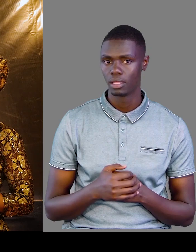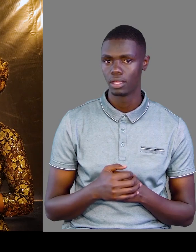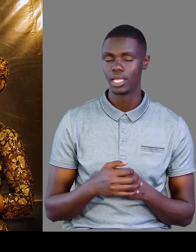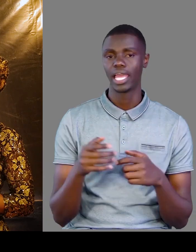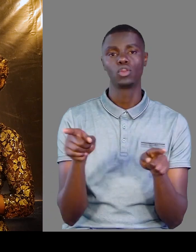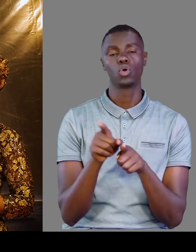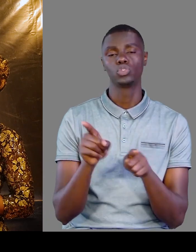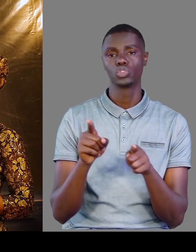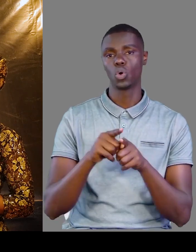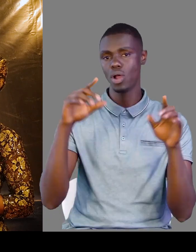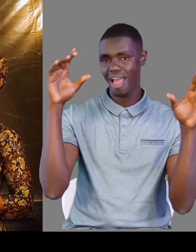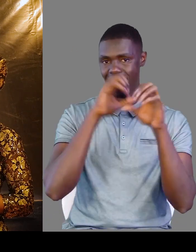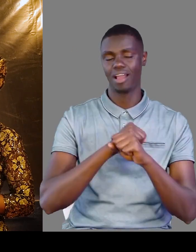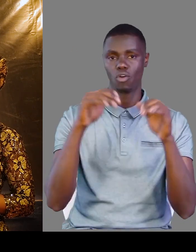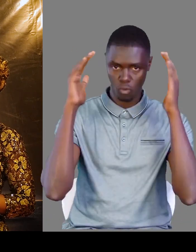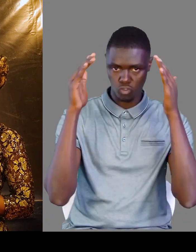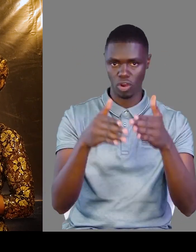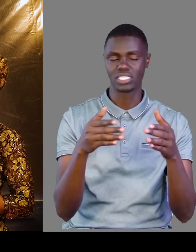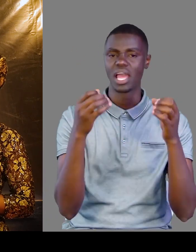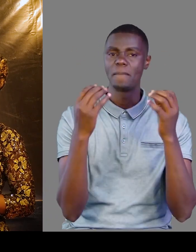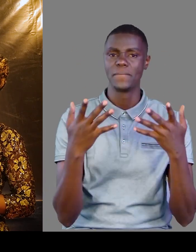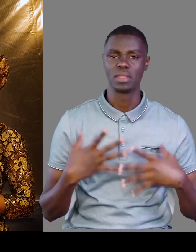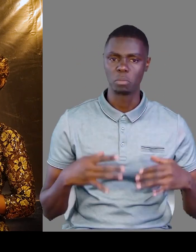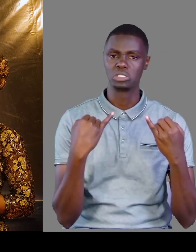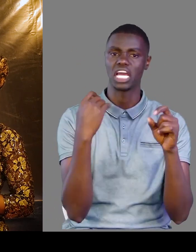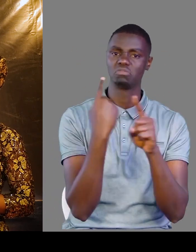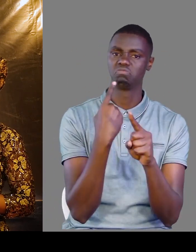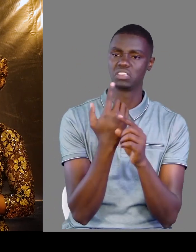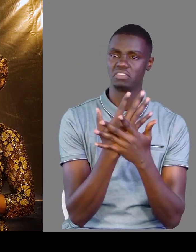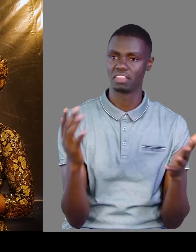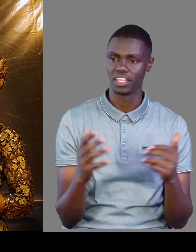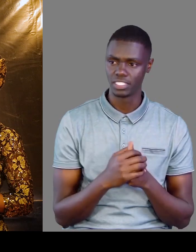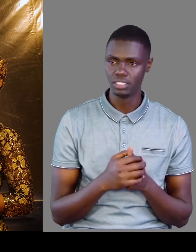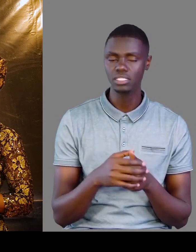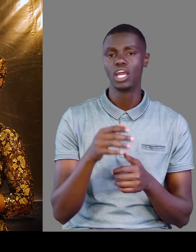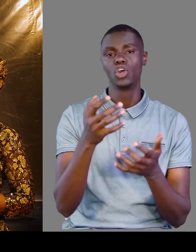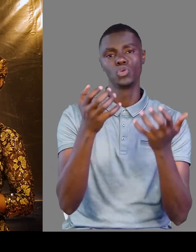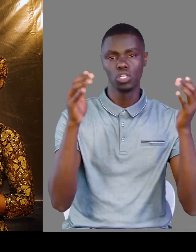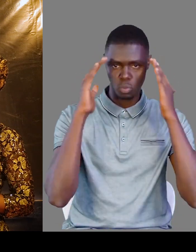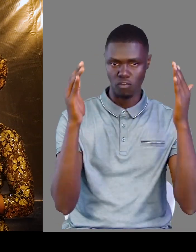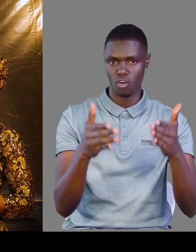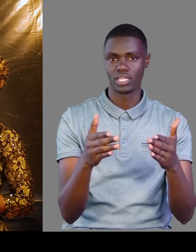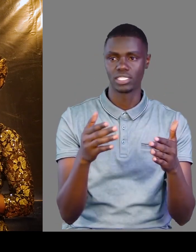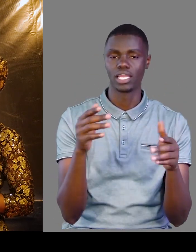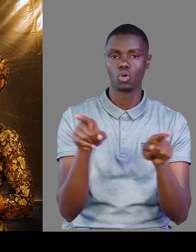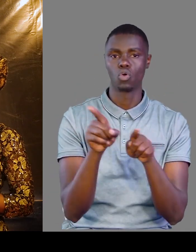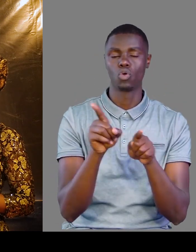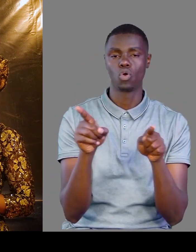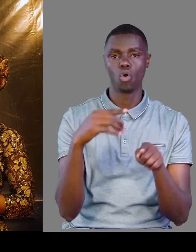of focus. Many people try different things in life. It's just important to be very focused and always have a vision,